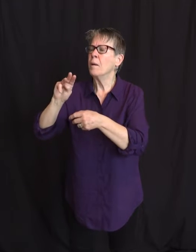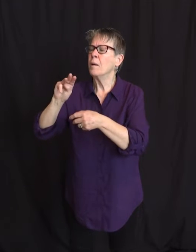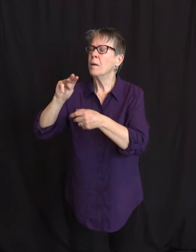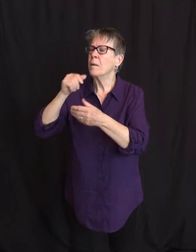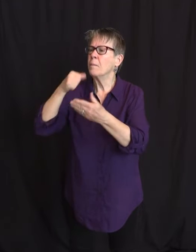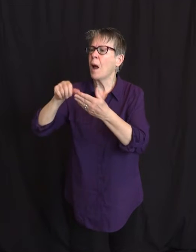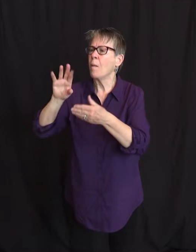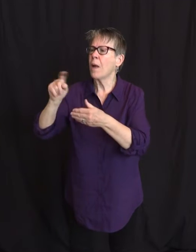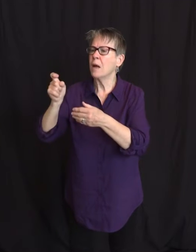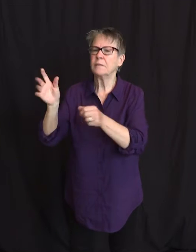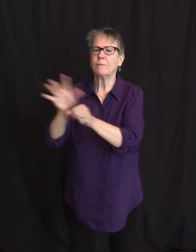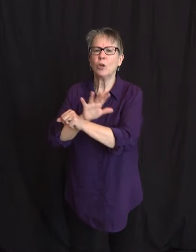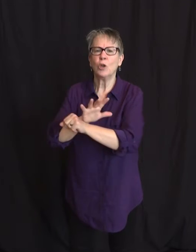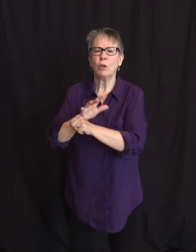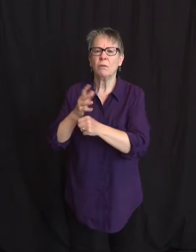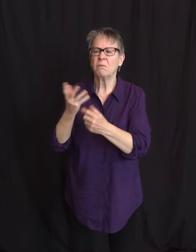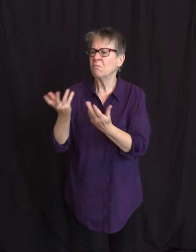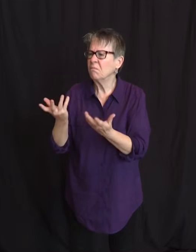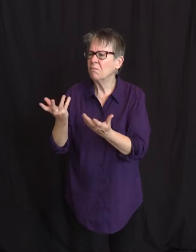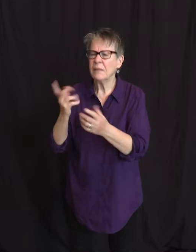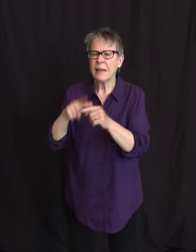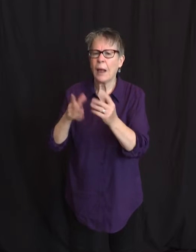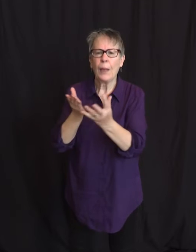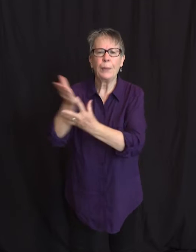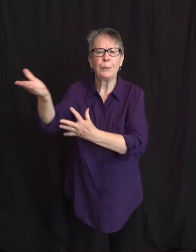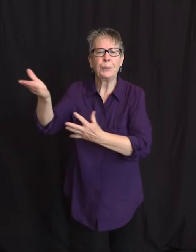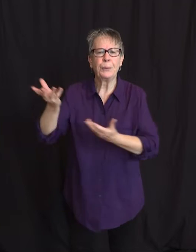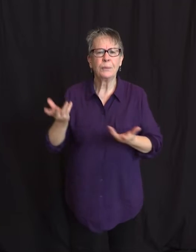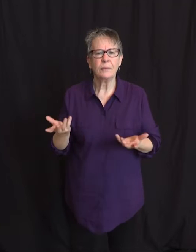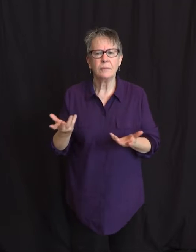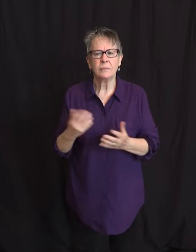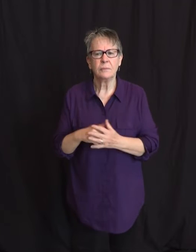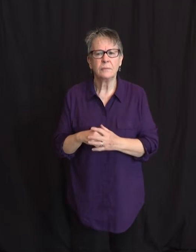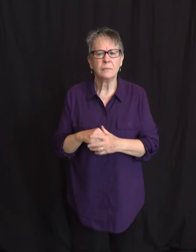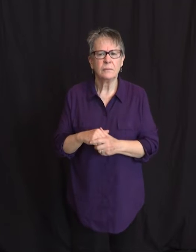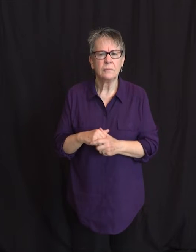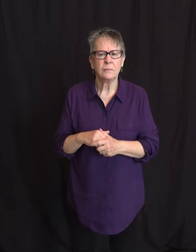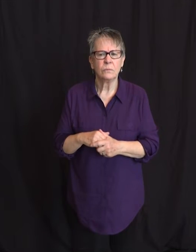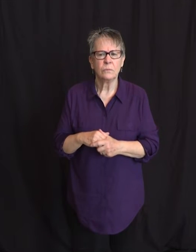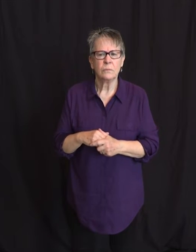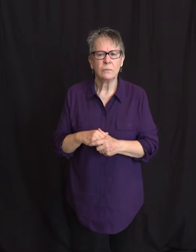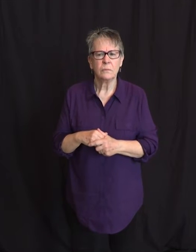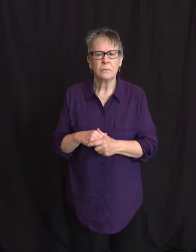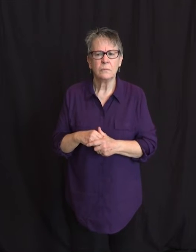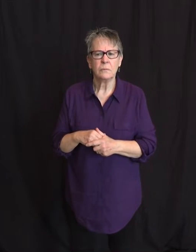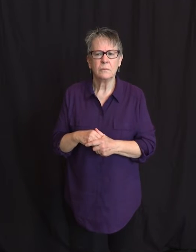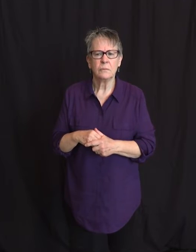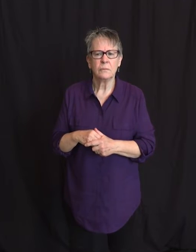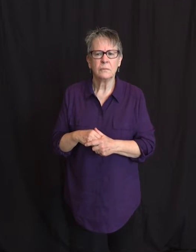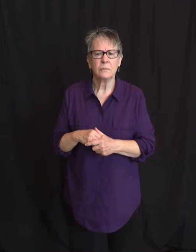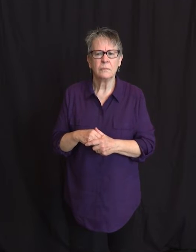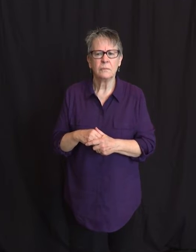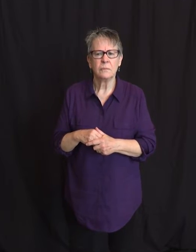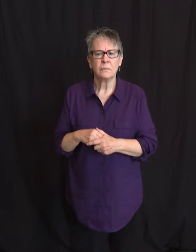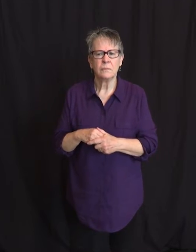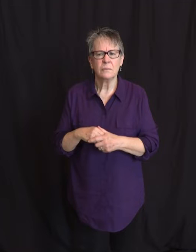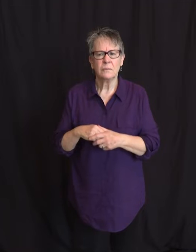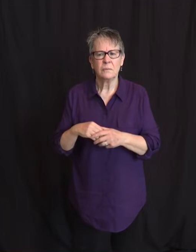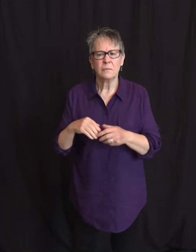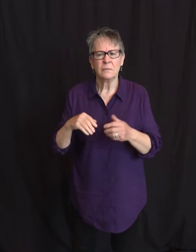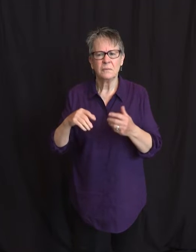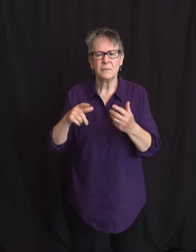concerned that current testing presents an incomplete picture of the outbreak in New Jersey, and how do you know that anything other than